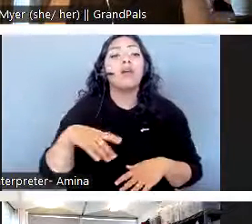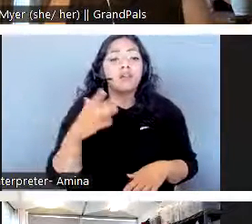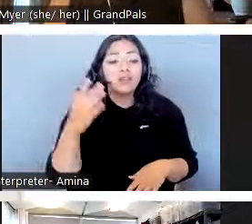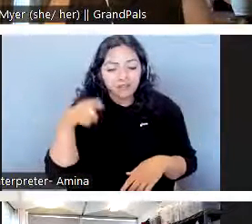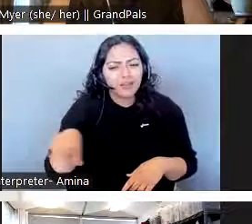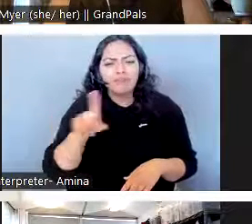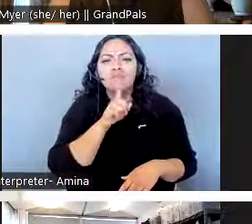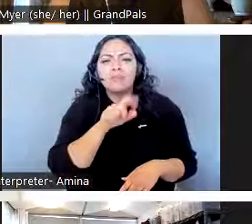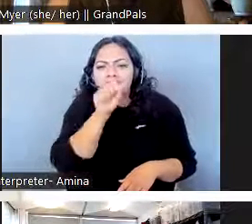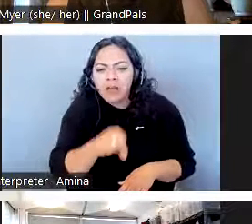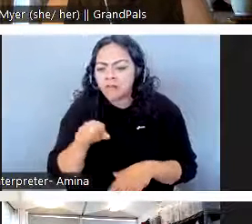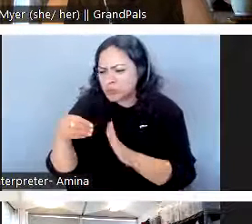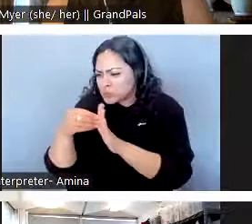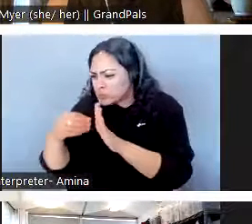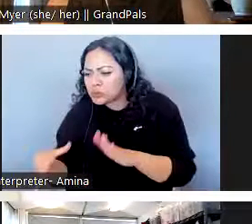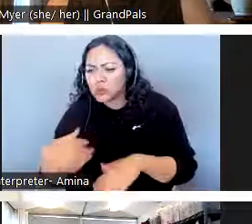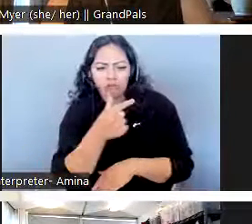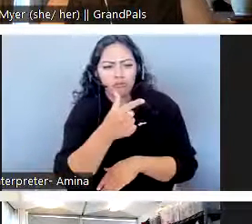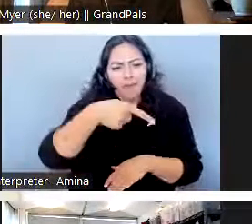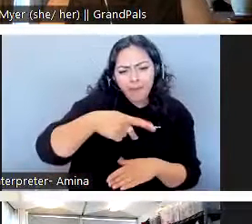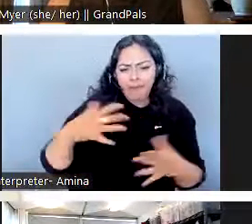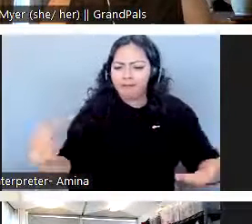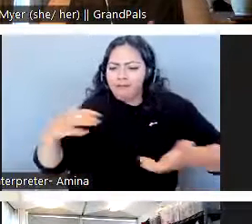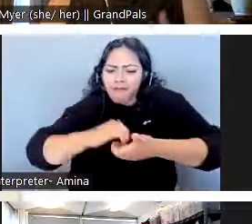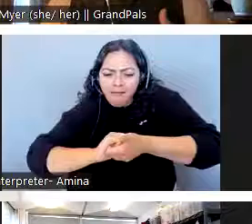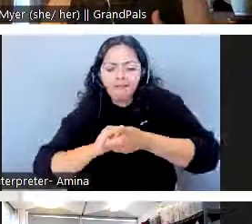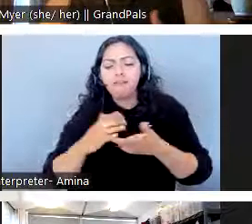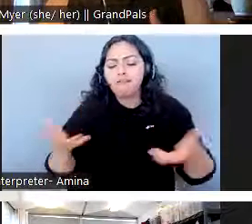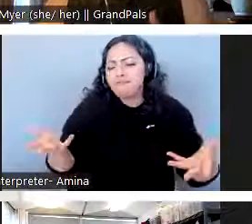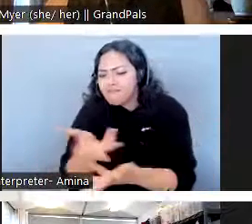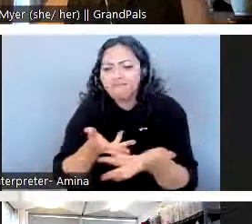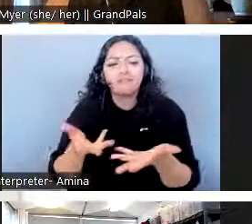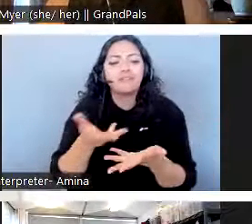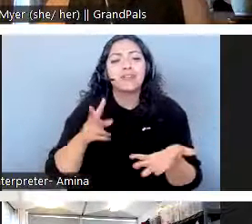that they're proposing to have a story